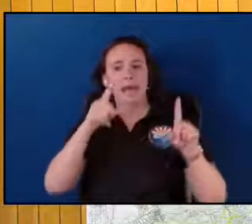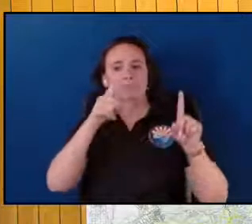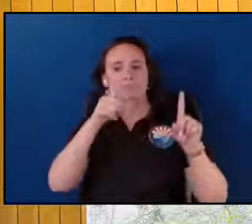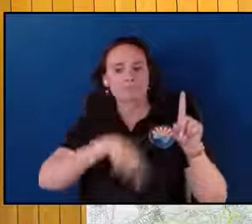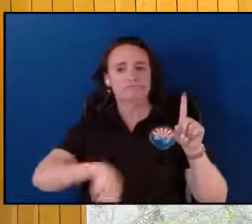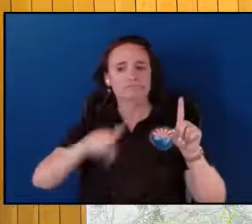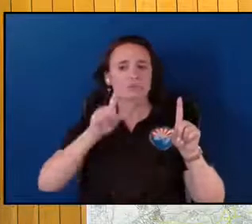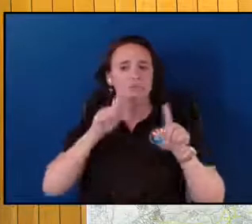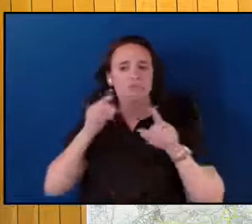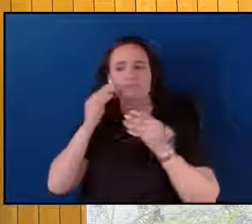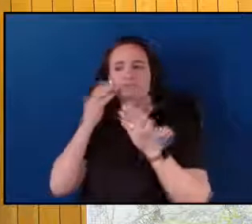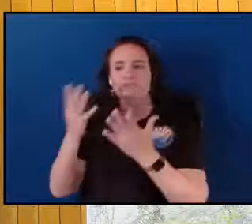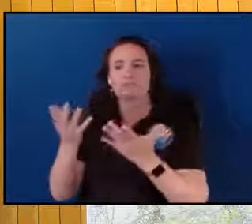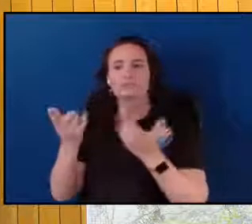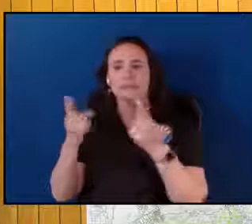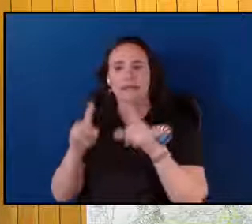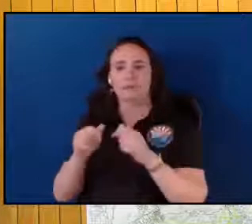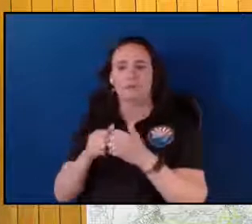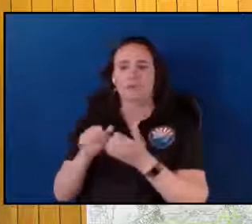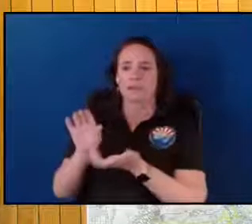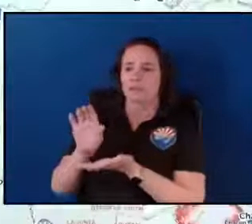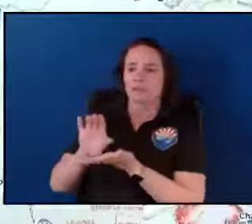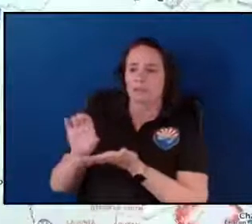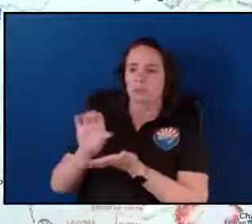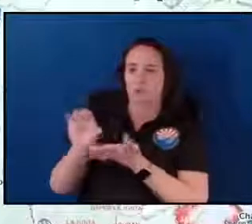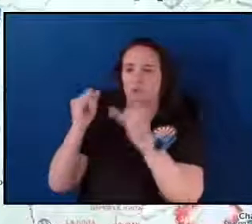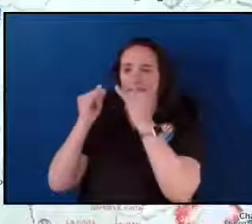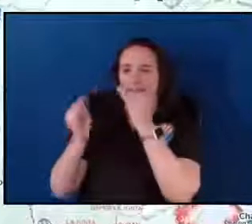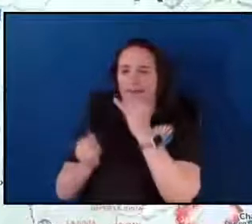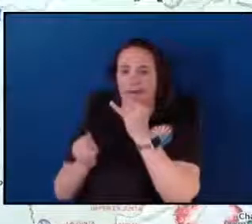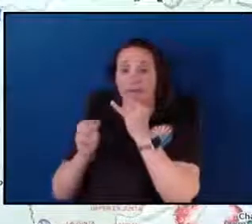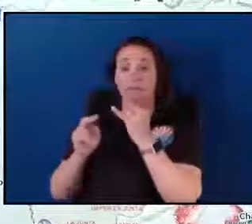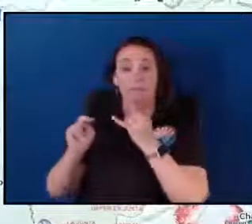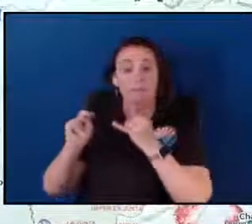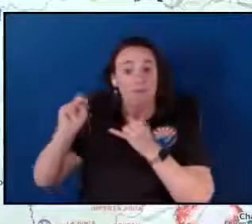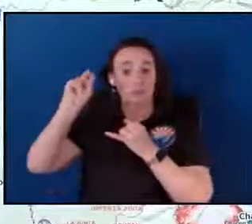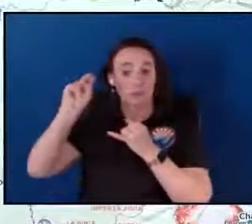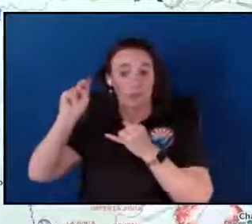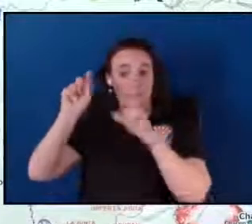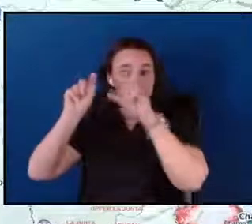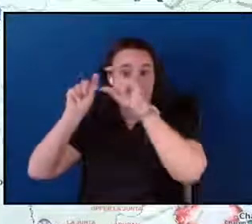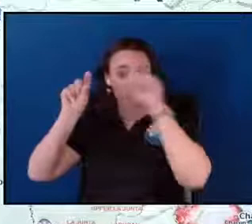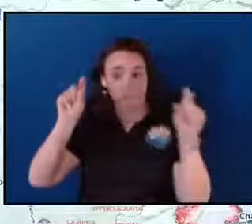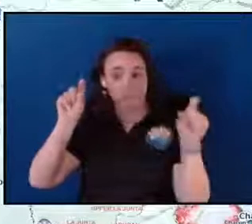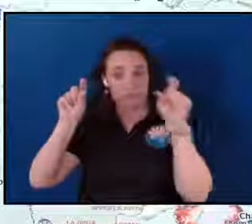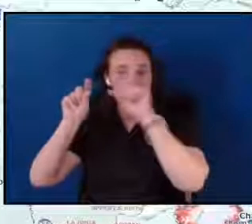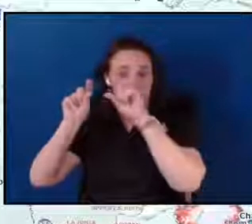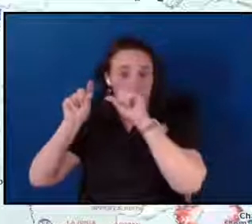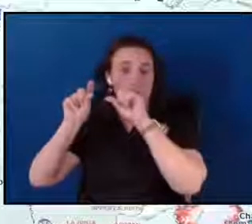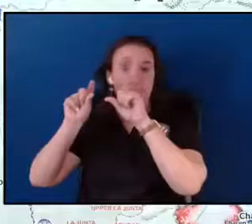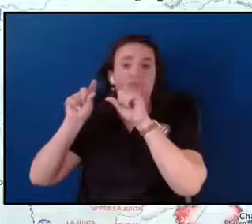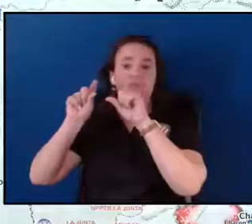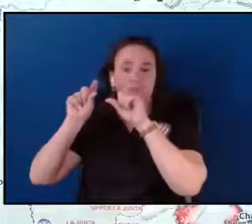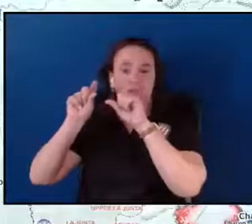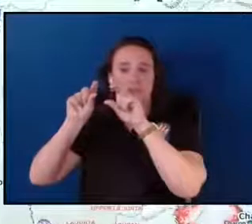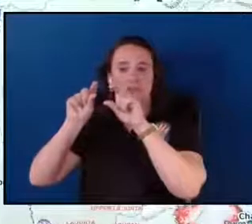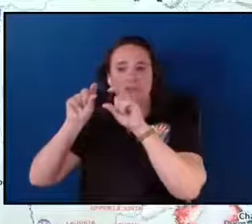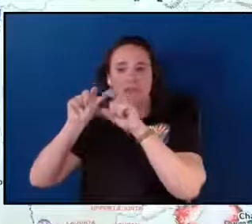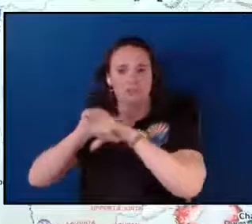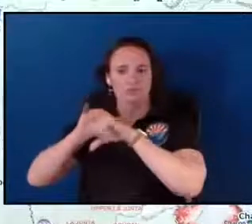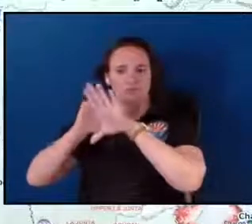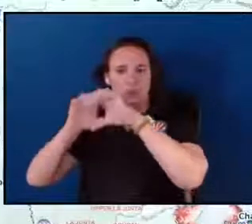So on the main north dozer line, they were able to get up on top of the ridge and start working on